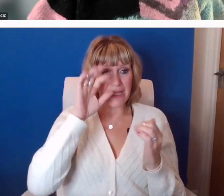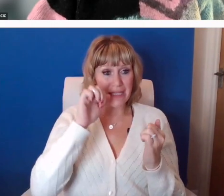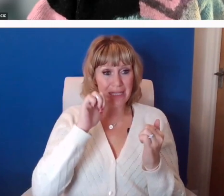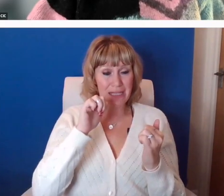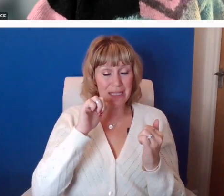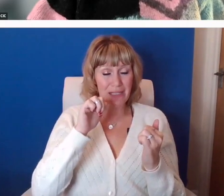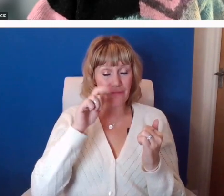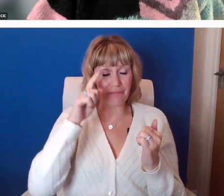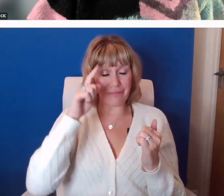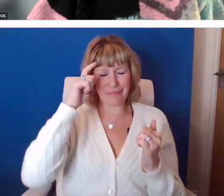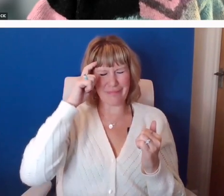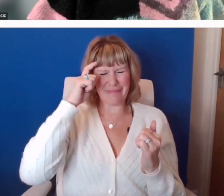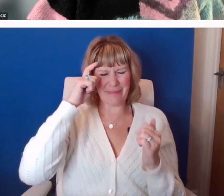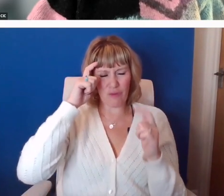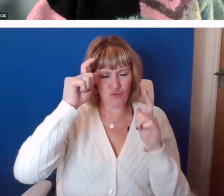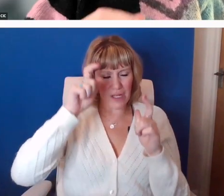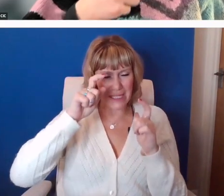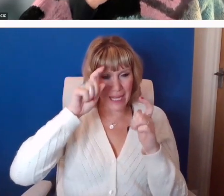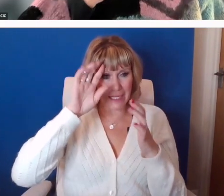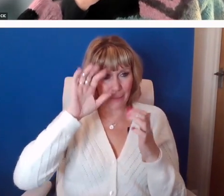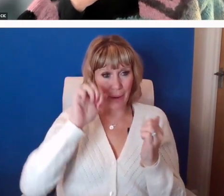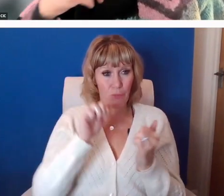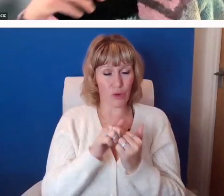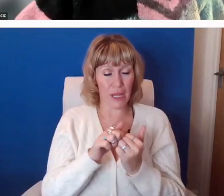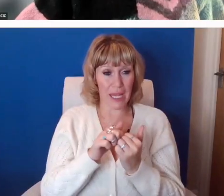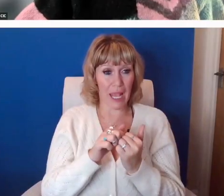show you some of the detail of this.